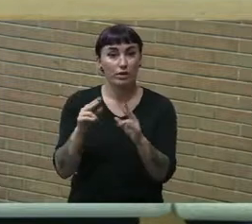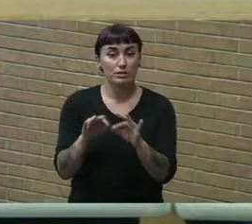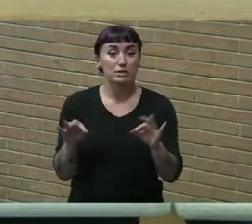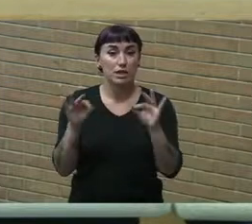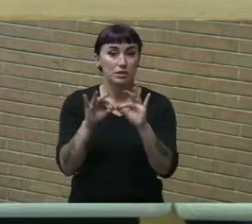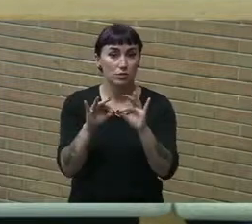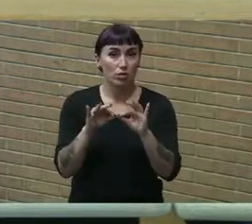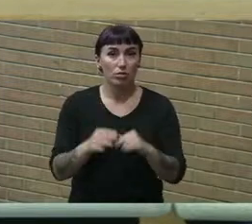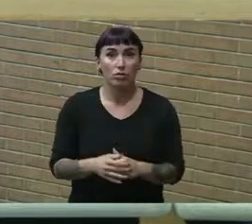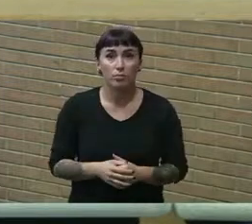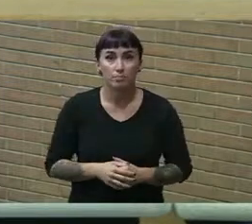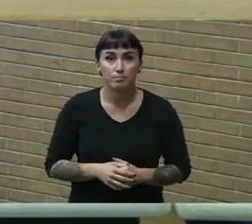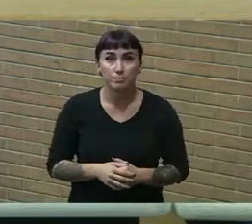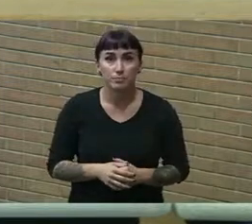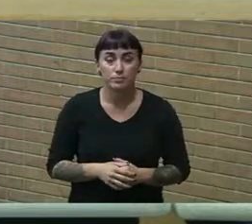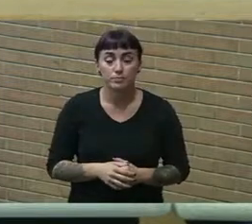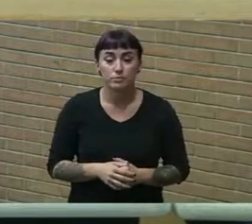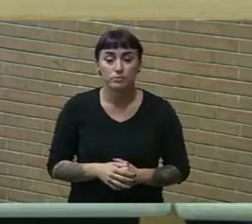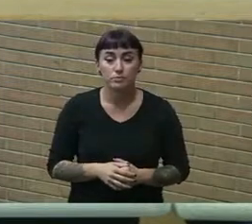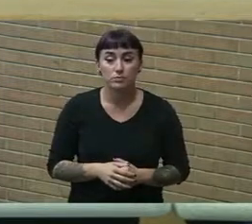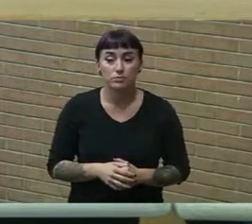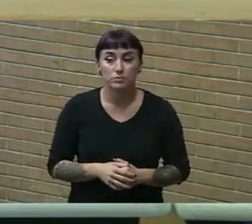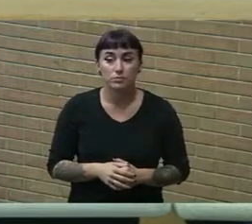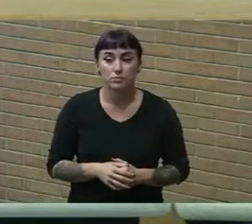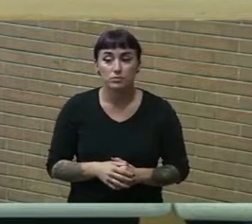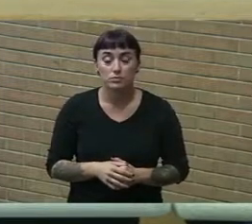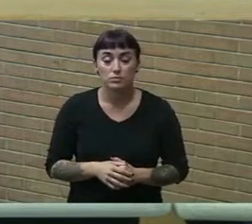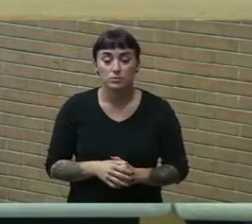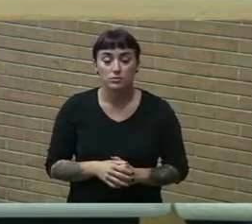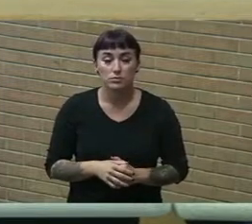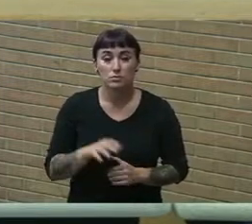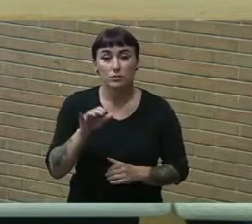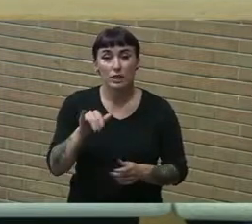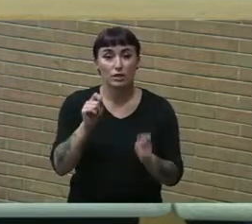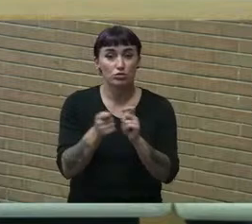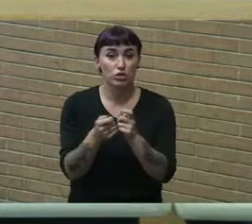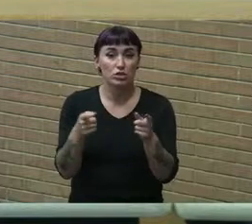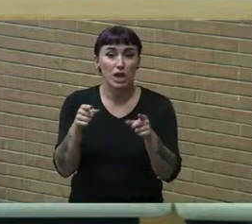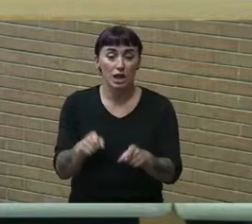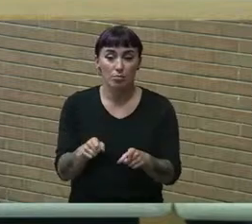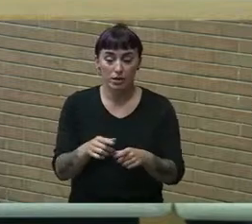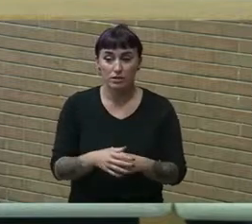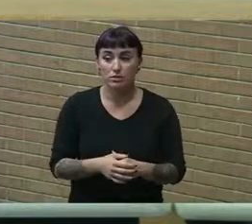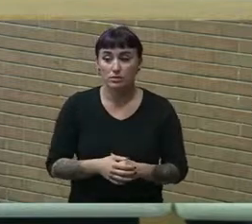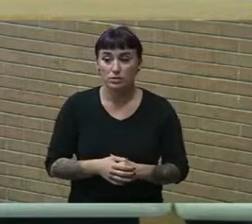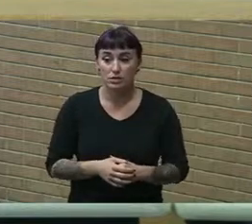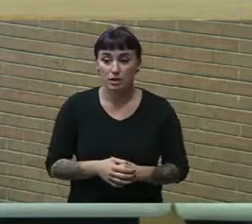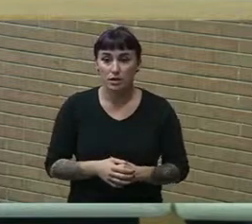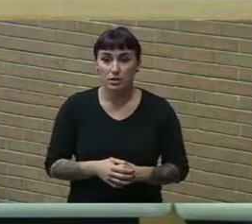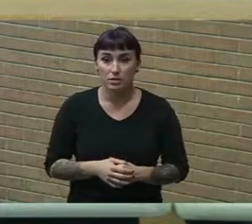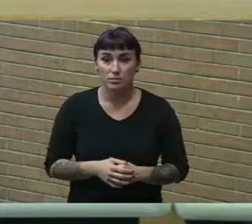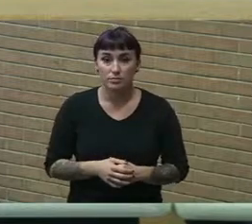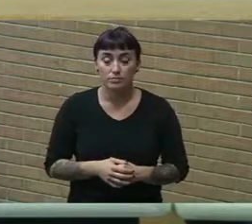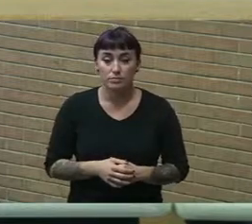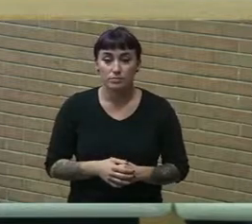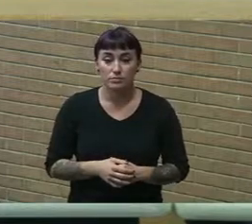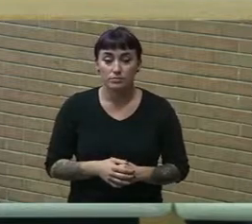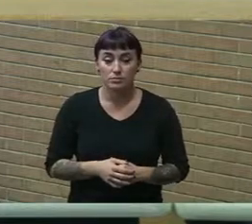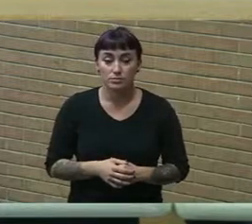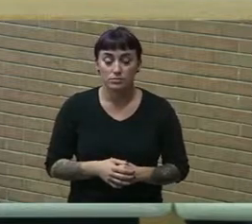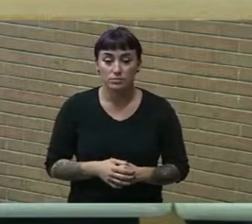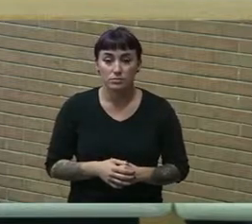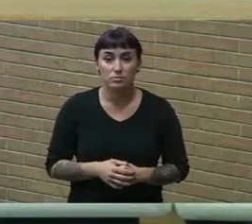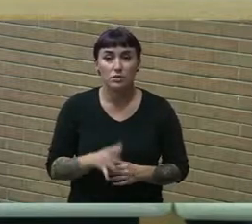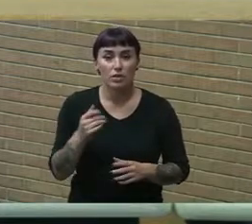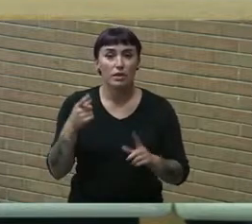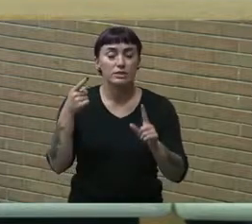successful one. That change happens, and but at this